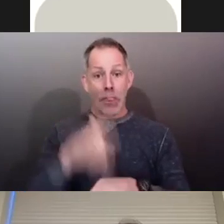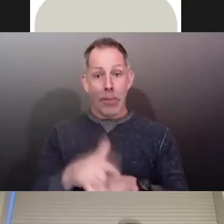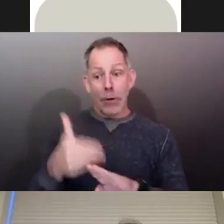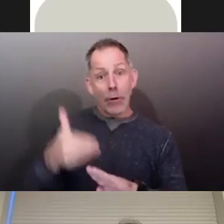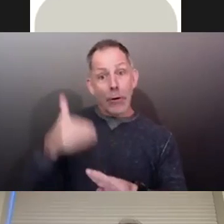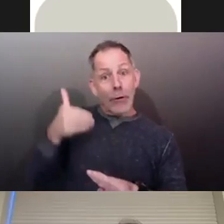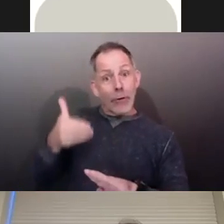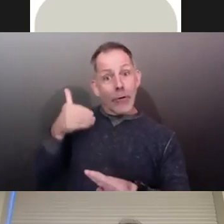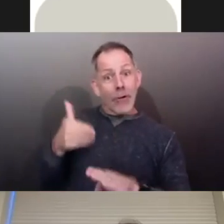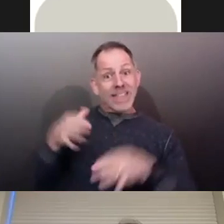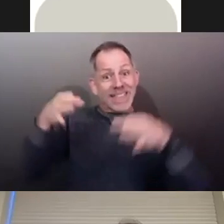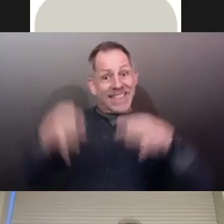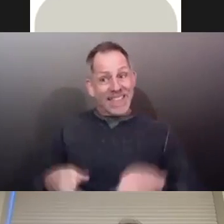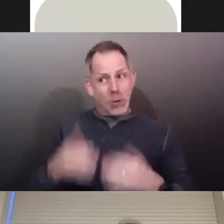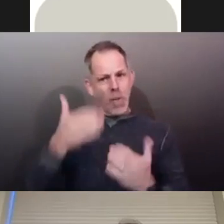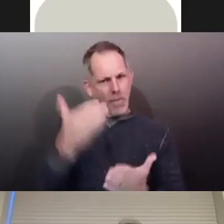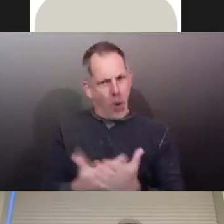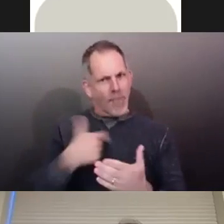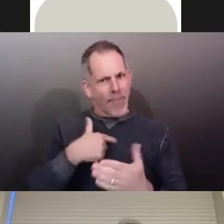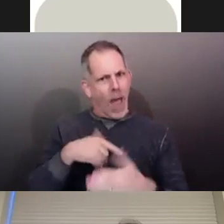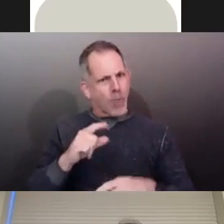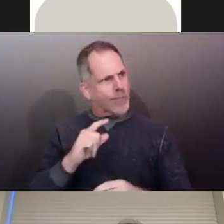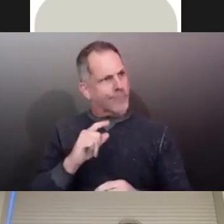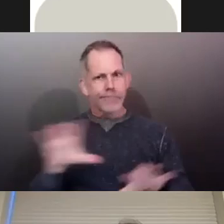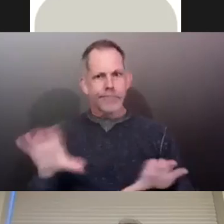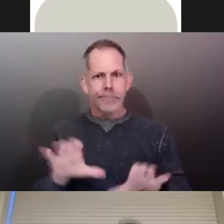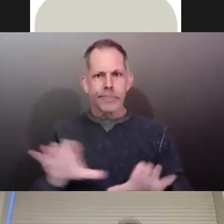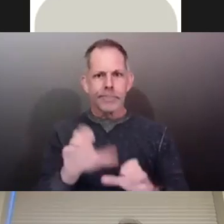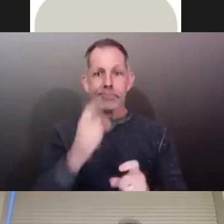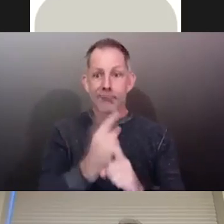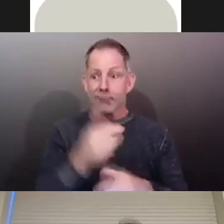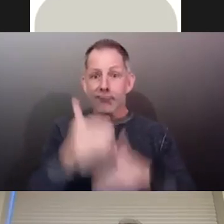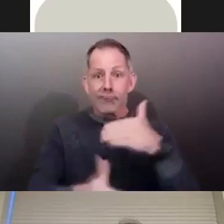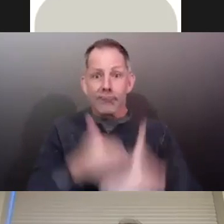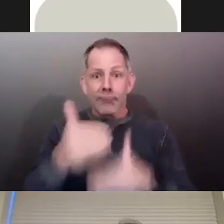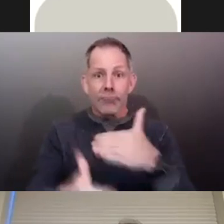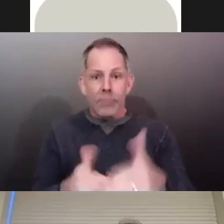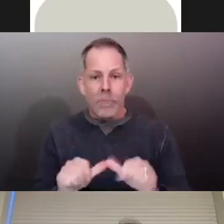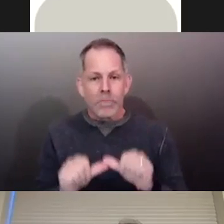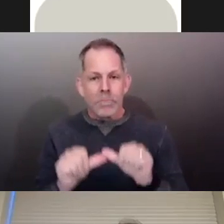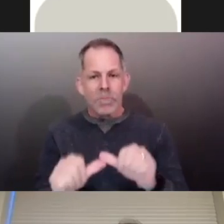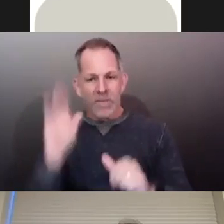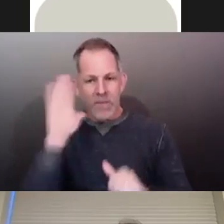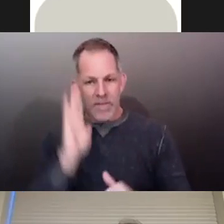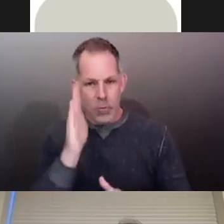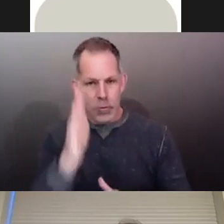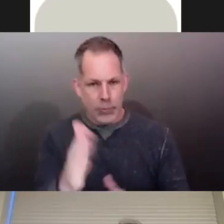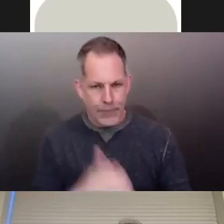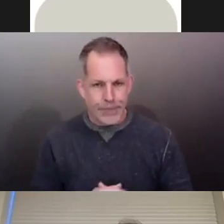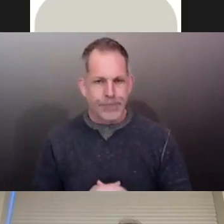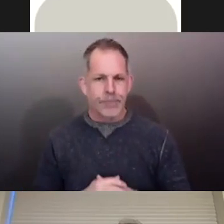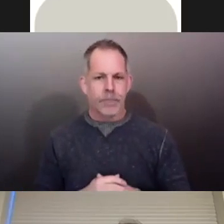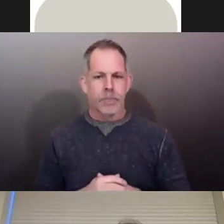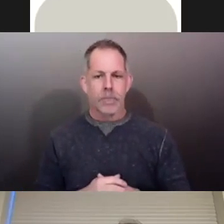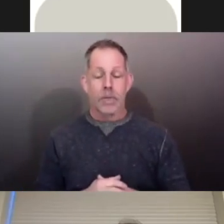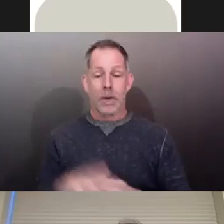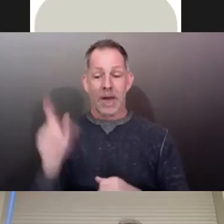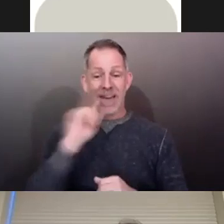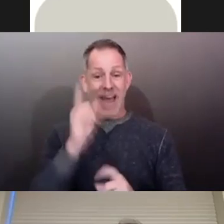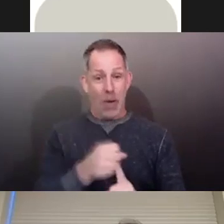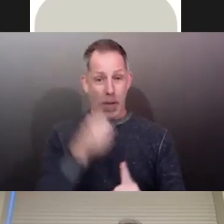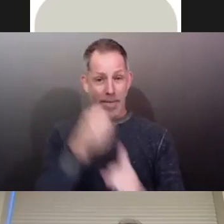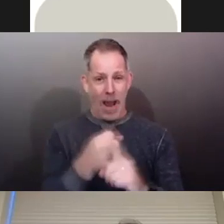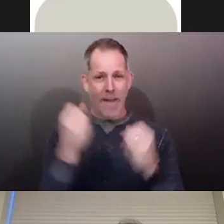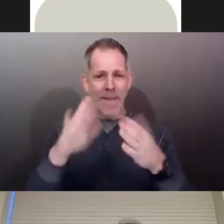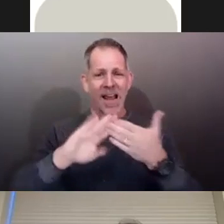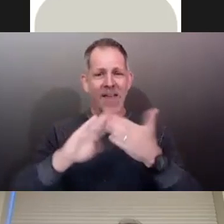work with for the future. One of those decisions directly impacted many of our cities and towns. I signed an emergency order in the spring allowing delivery